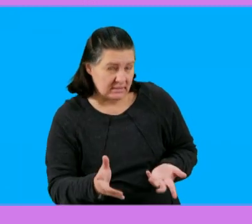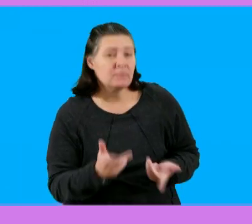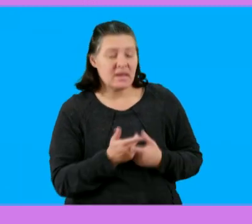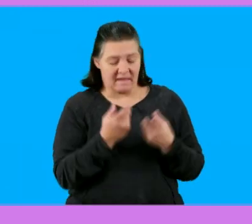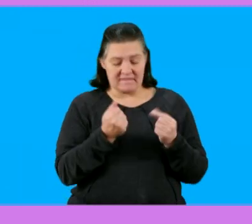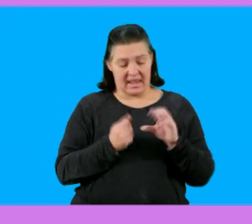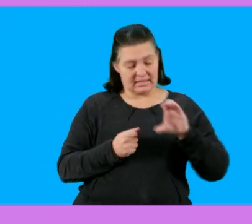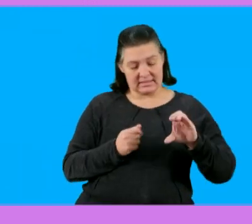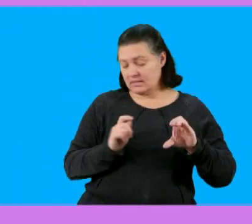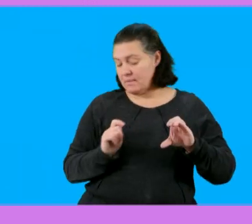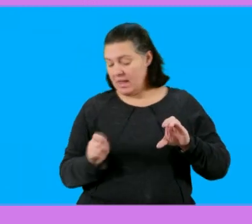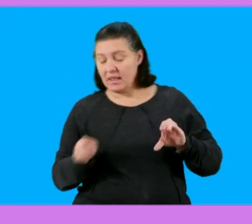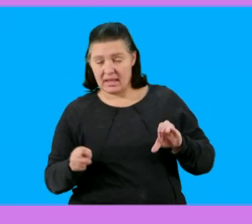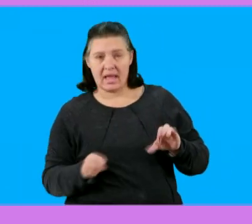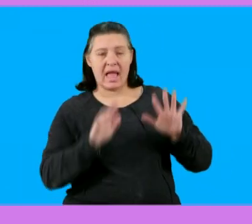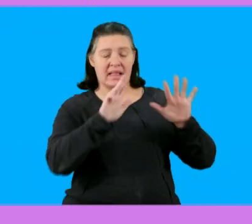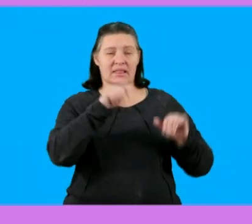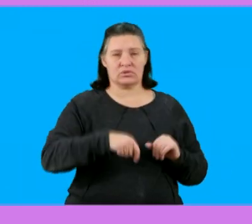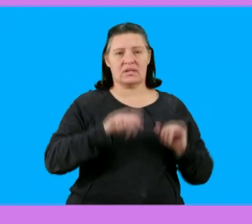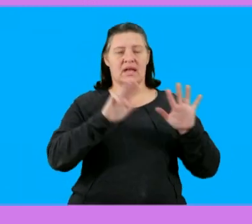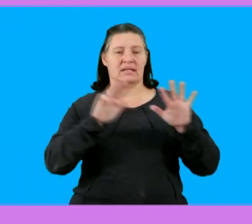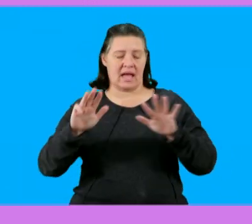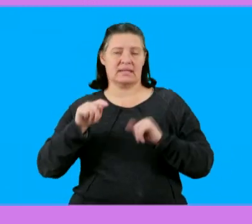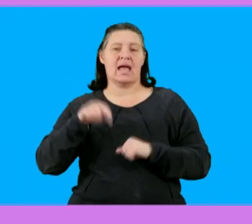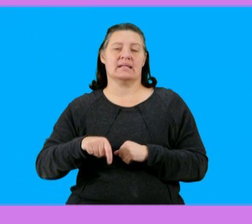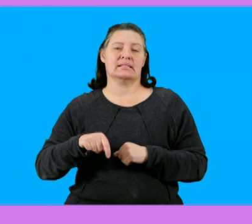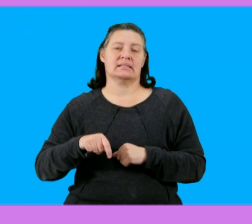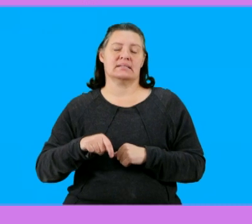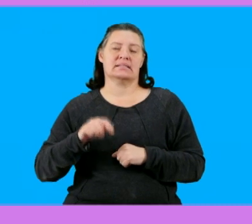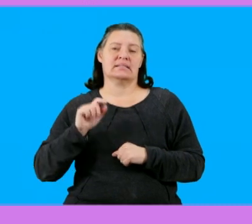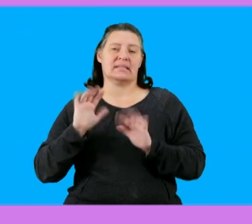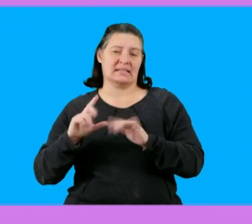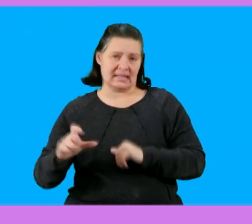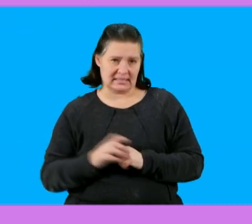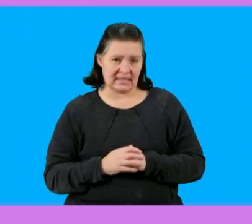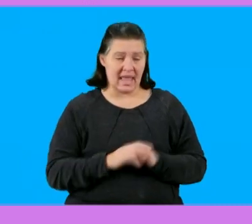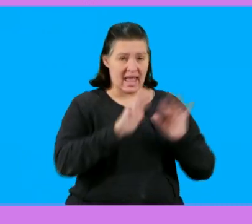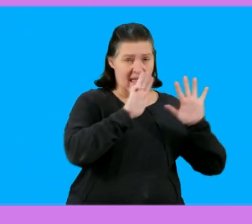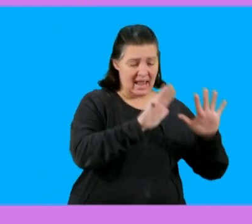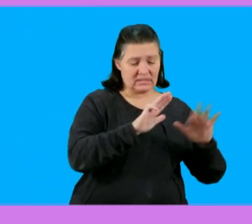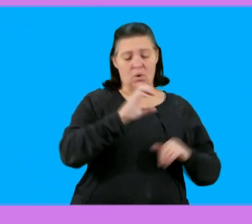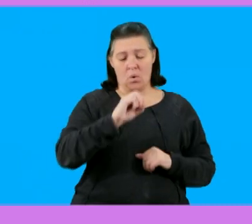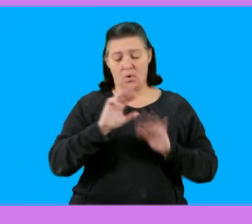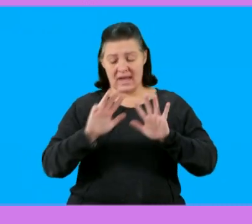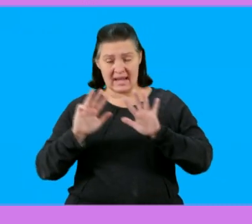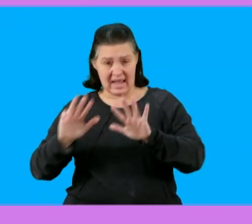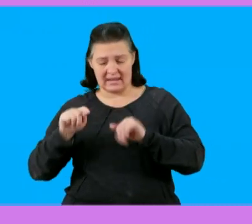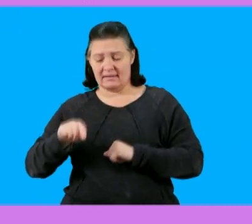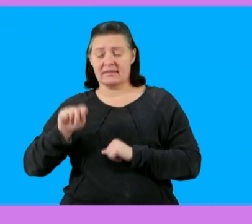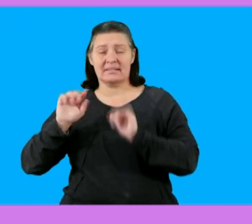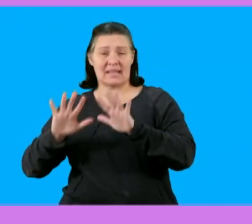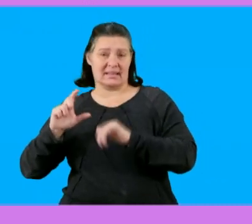This must be finance. Okay, 8,099 rand and 10 cents. Now we go and we say, okay,